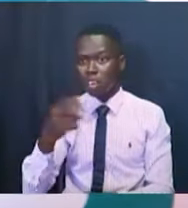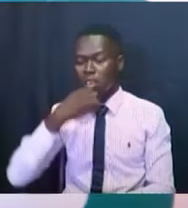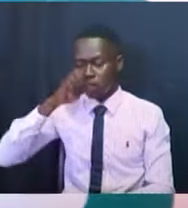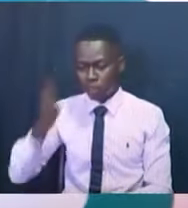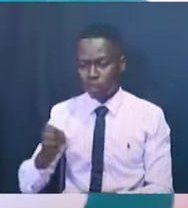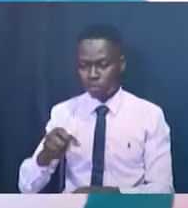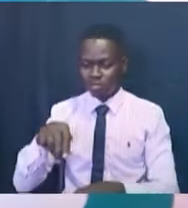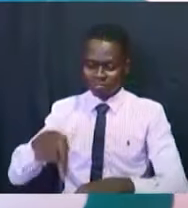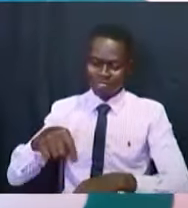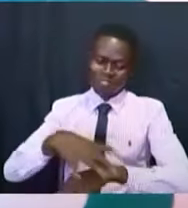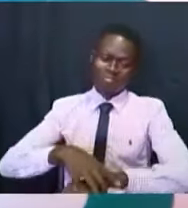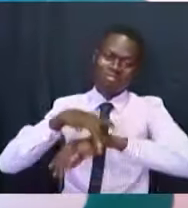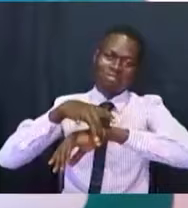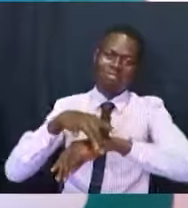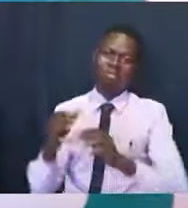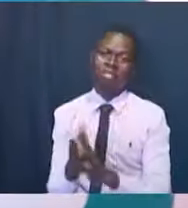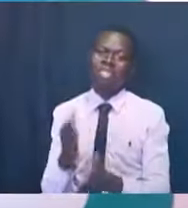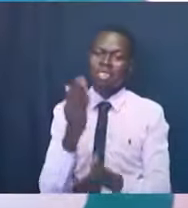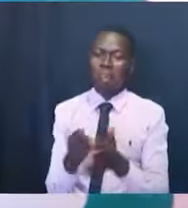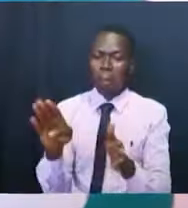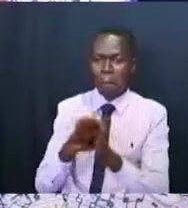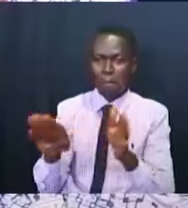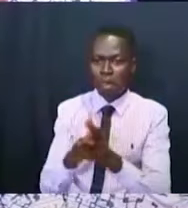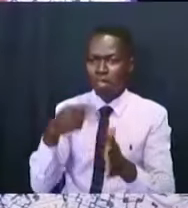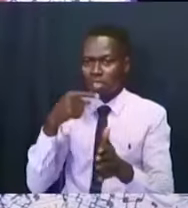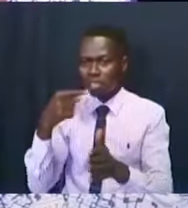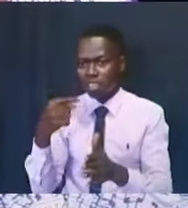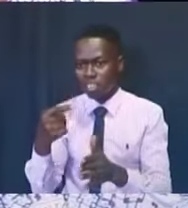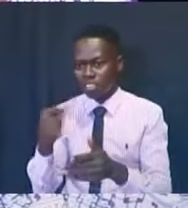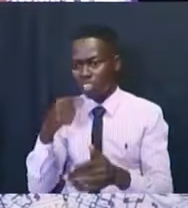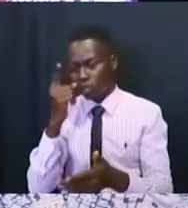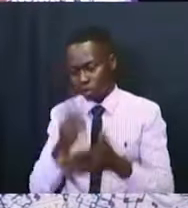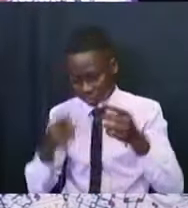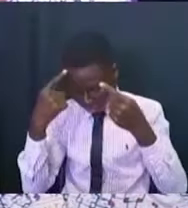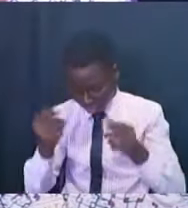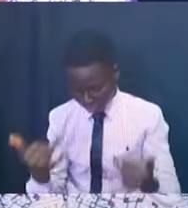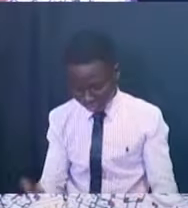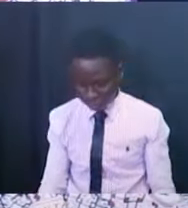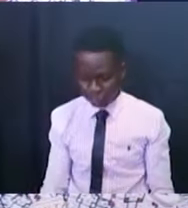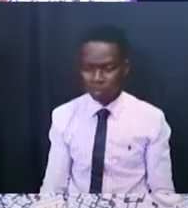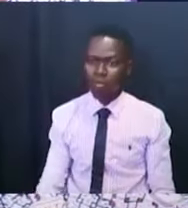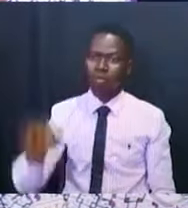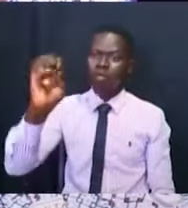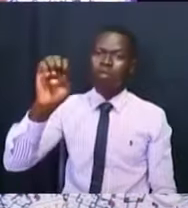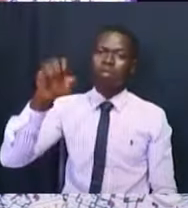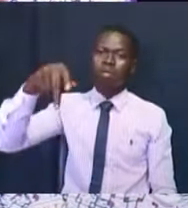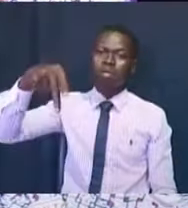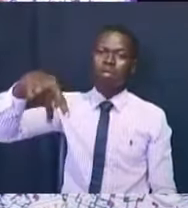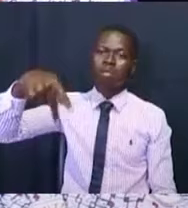Earth. Some of the scriptures that actually paints what is going on. Ephesians 4 from